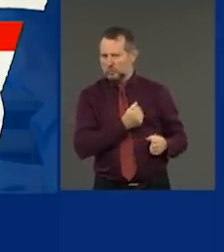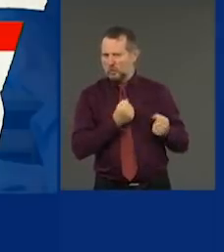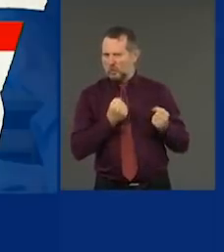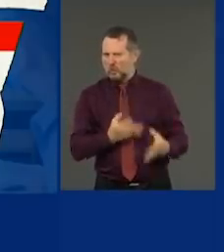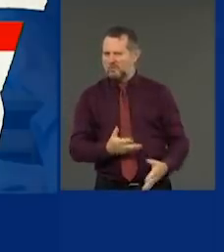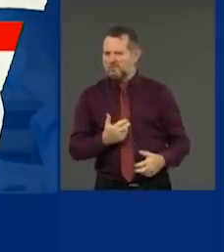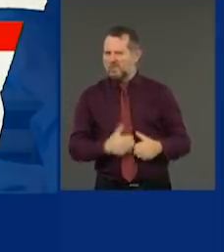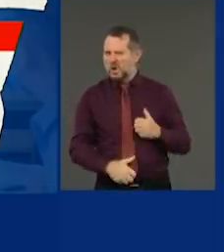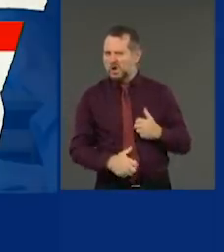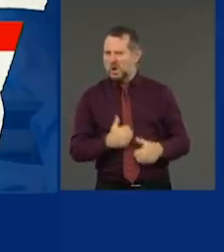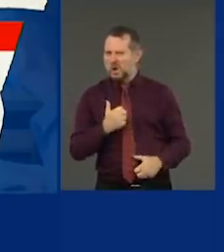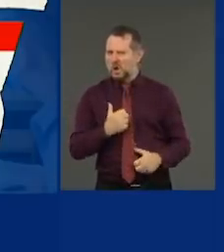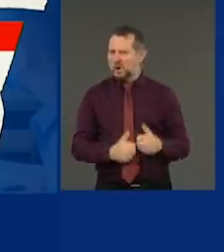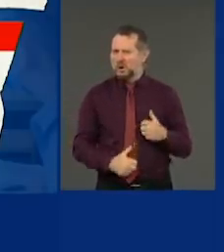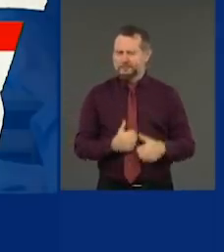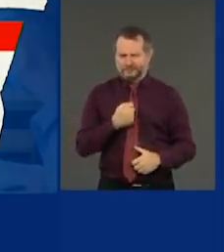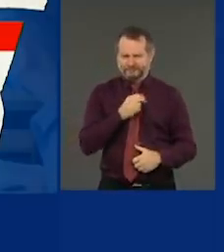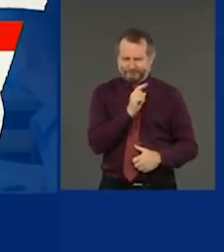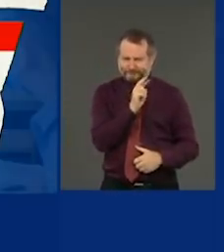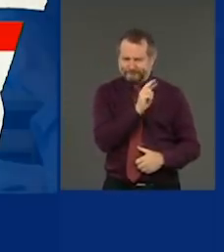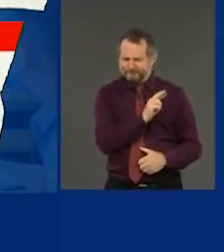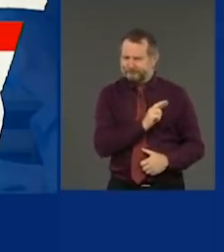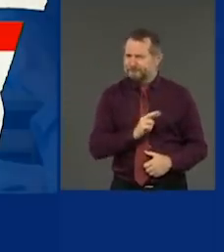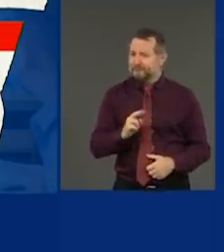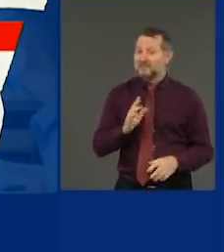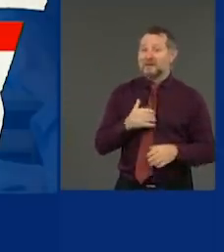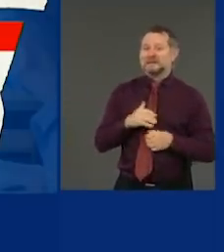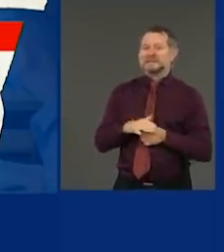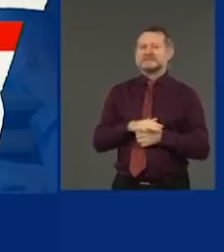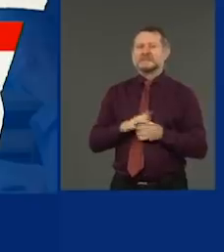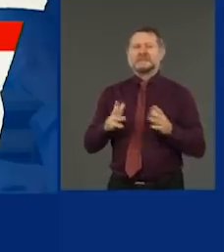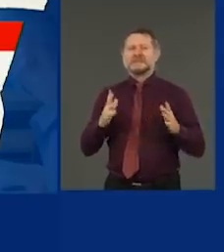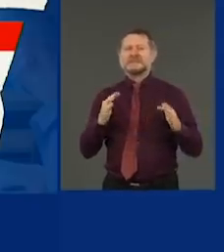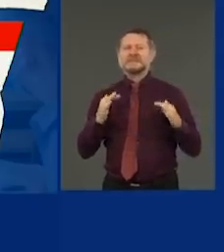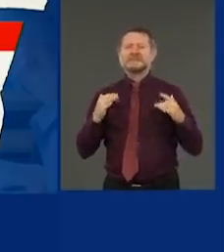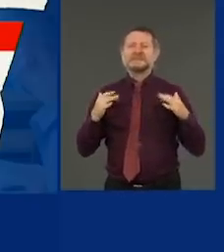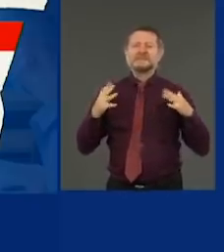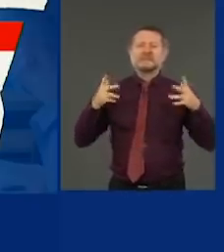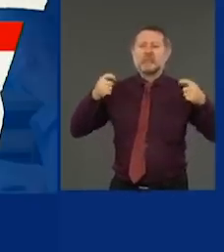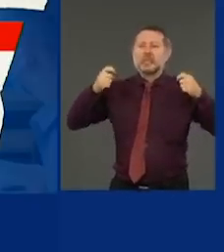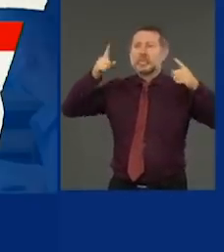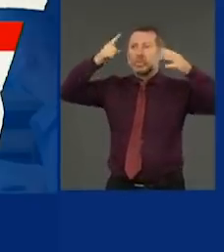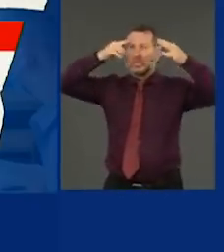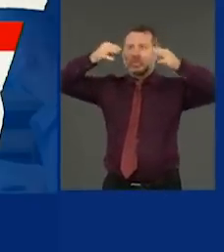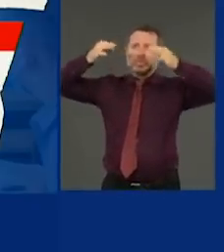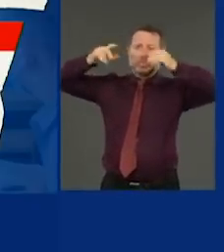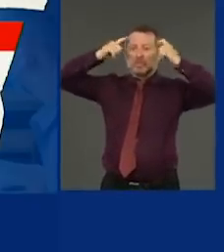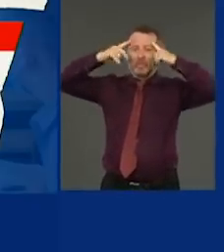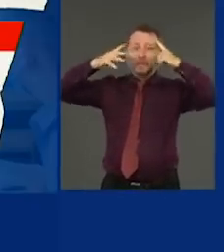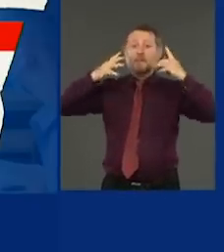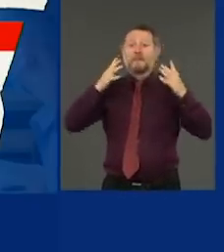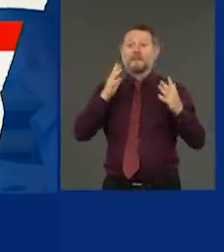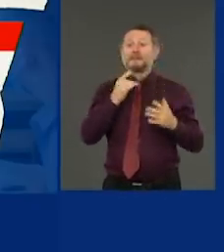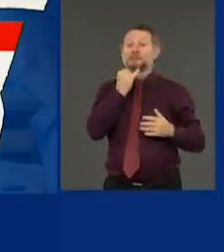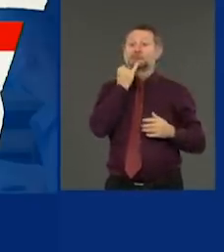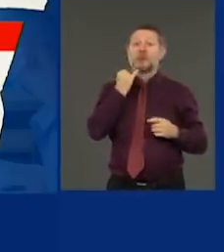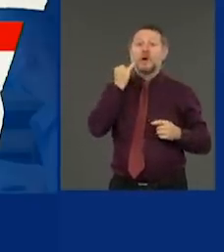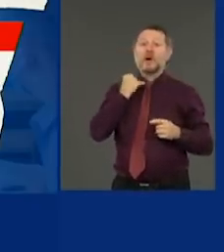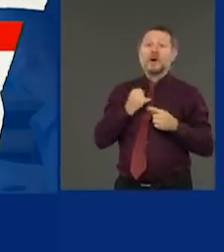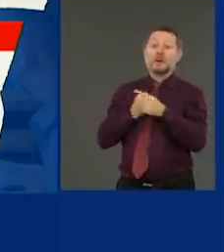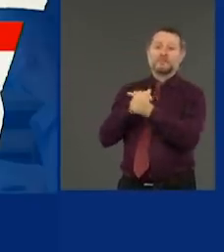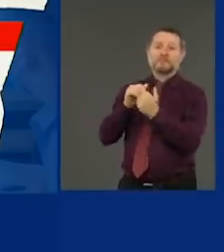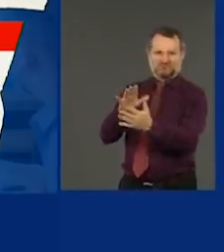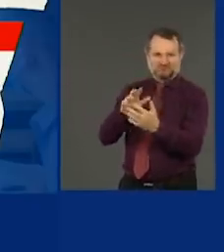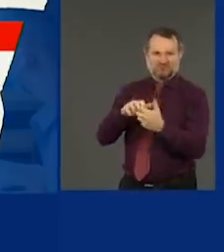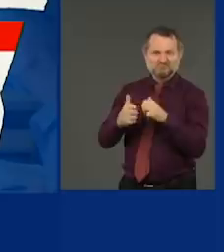By sophisticated governments, it's been problematic. Israel had an issue. Hong Kong had an issue. In